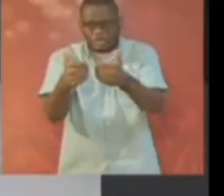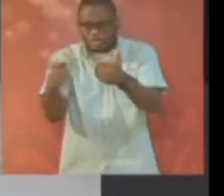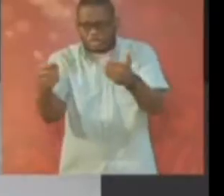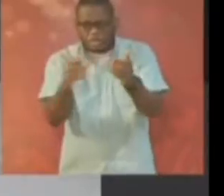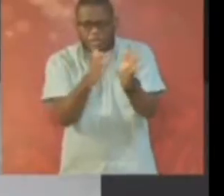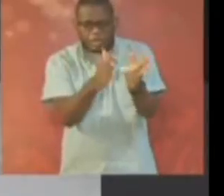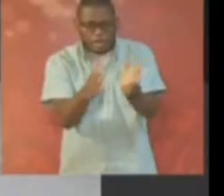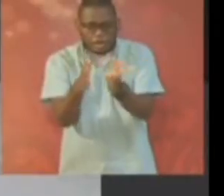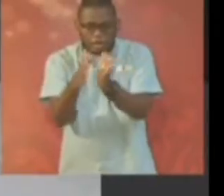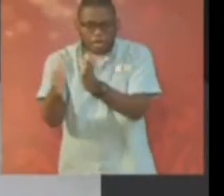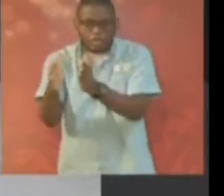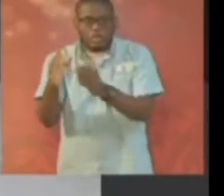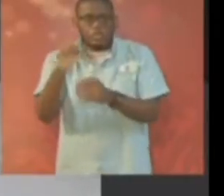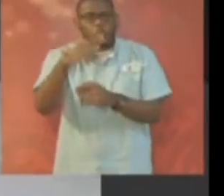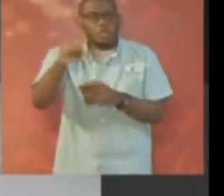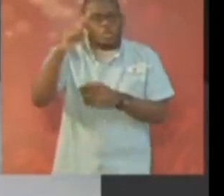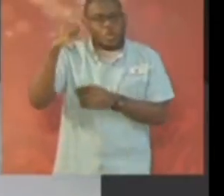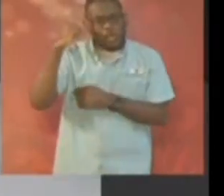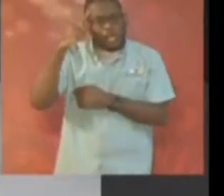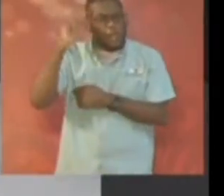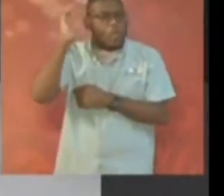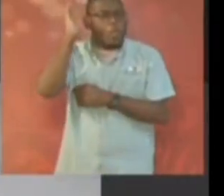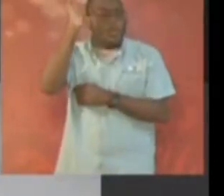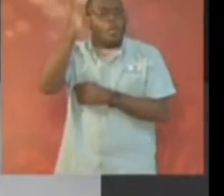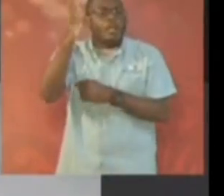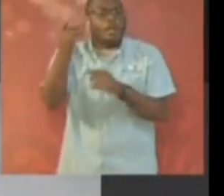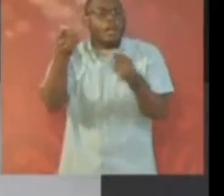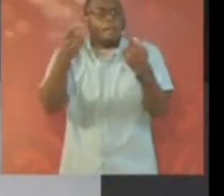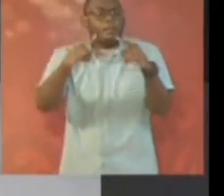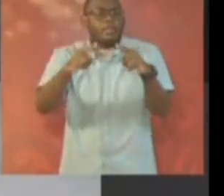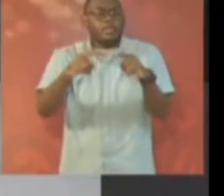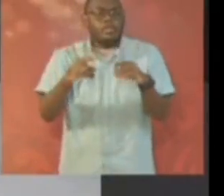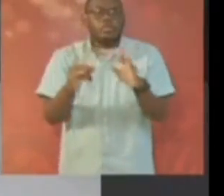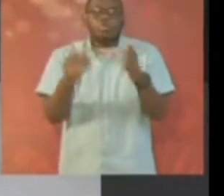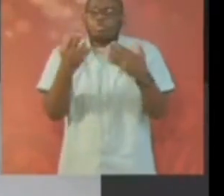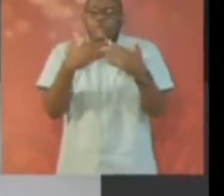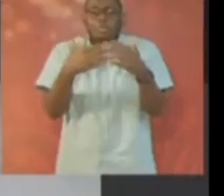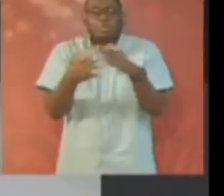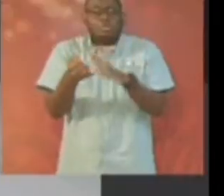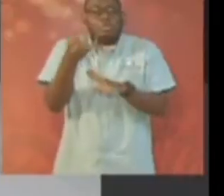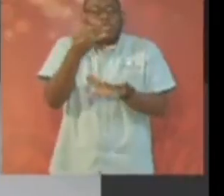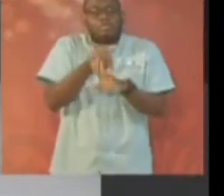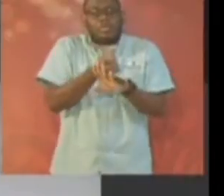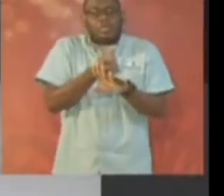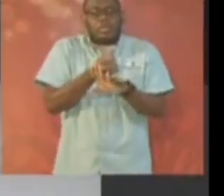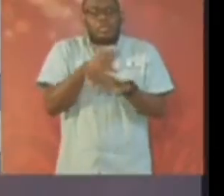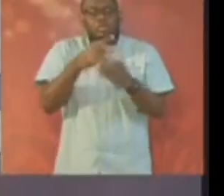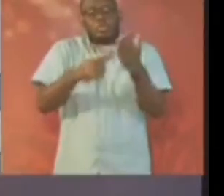you're expecting to see early next year and how bad it could possibly be?